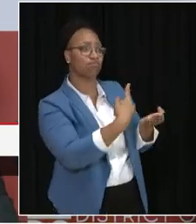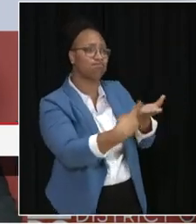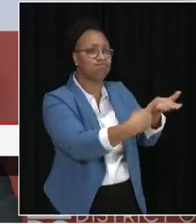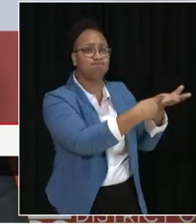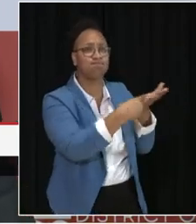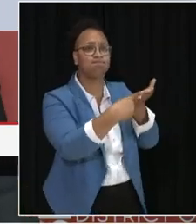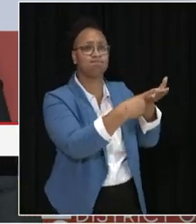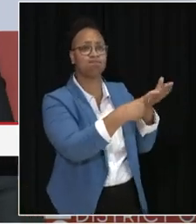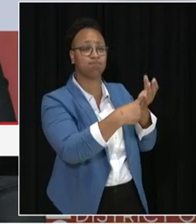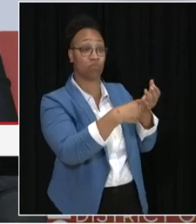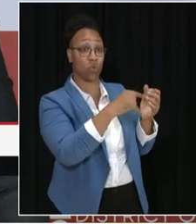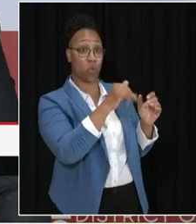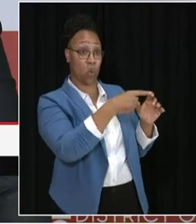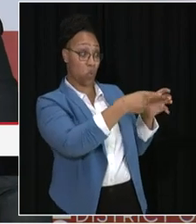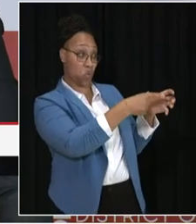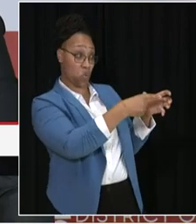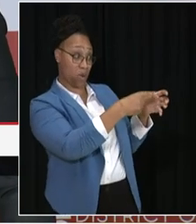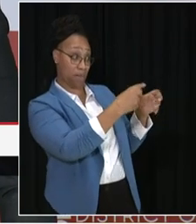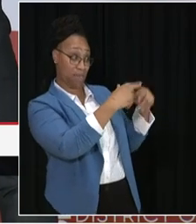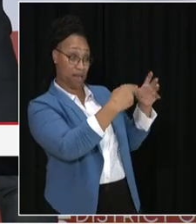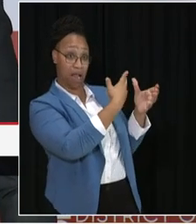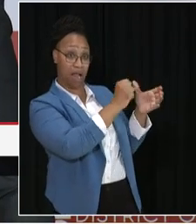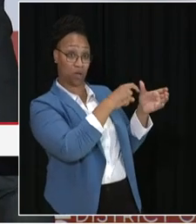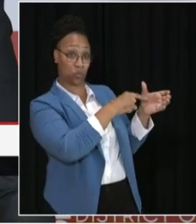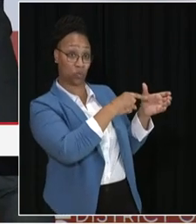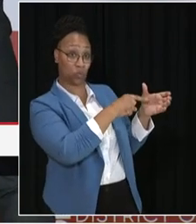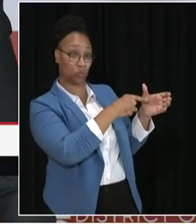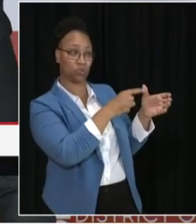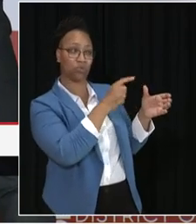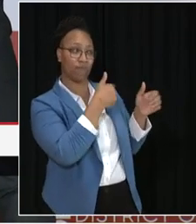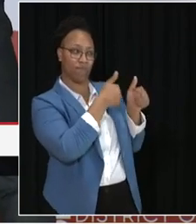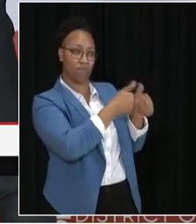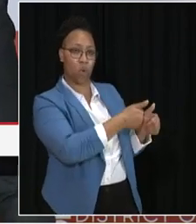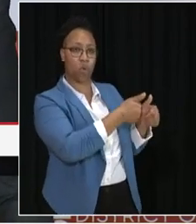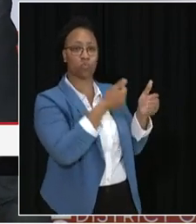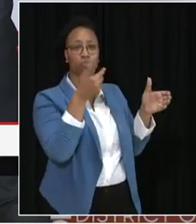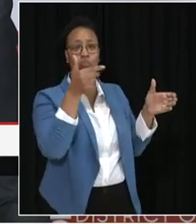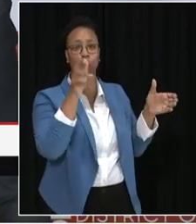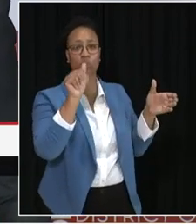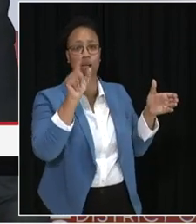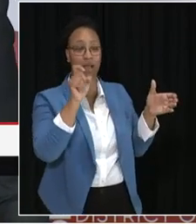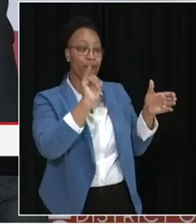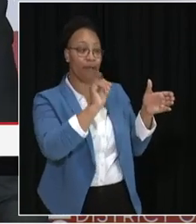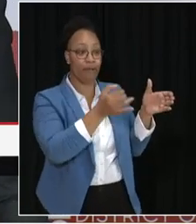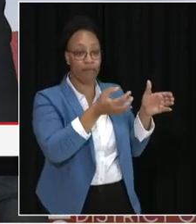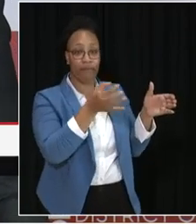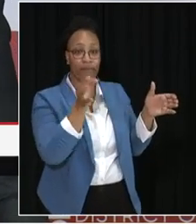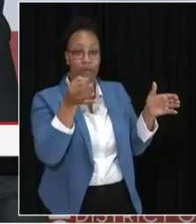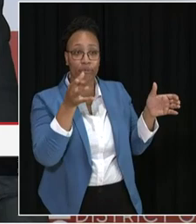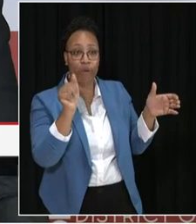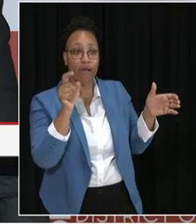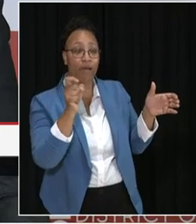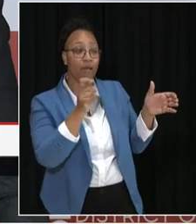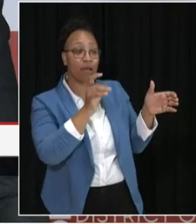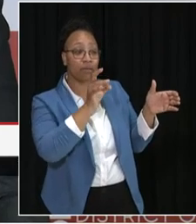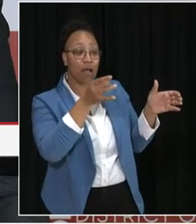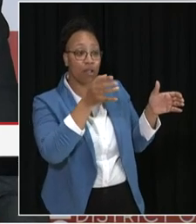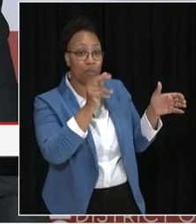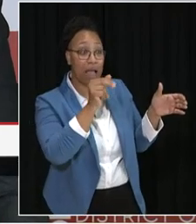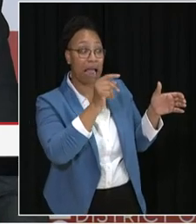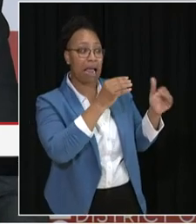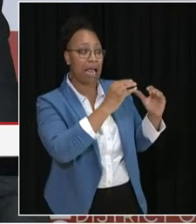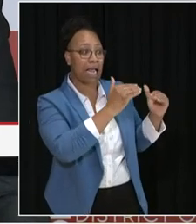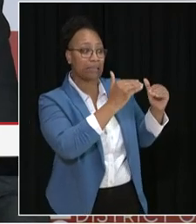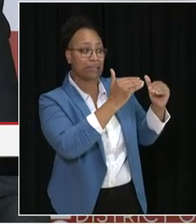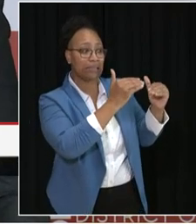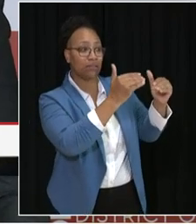school by grade level. So we're primarily focused on ninth graders and a few 10th graders for next school year. And we'll